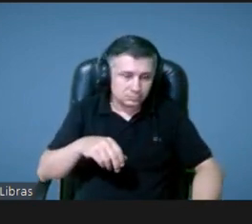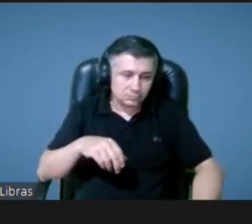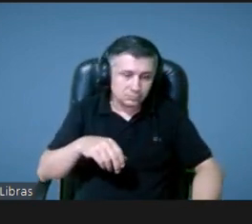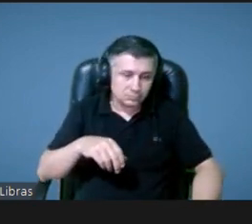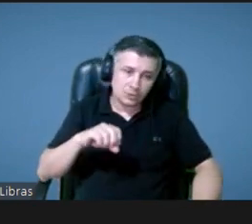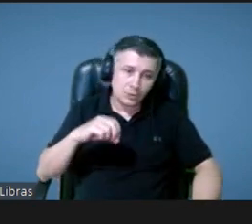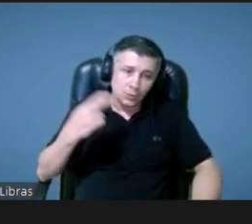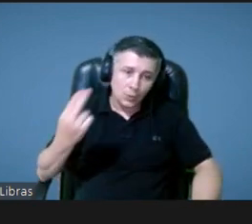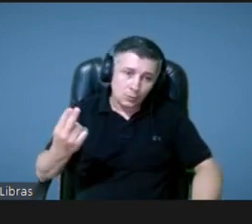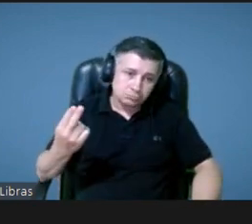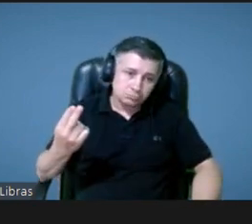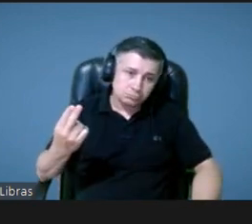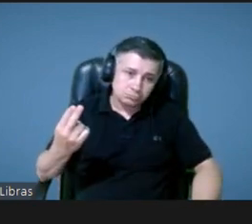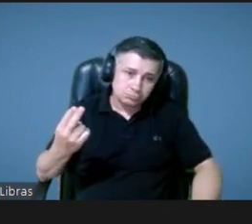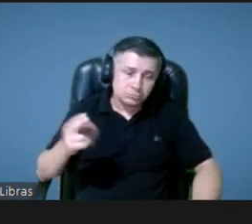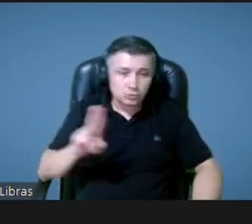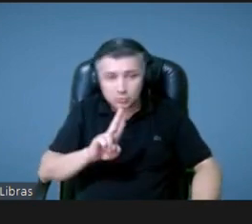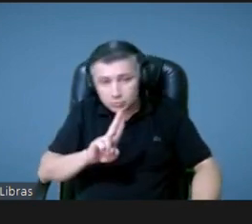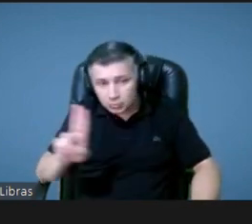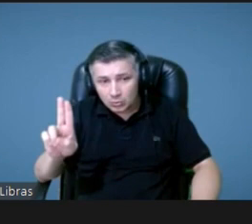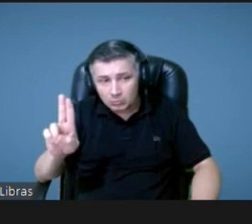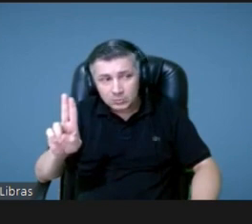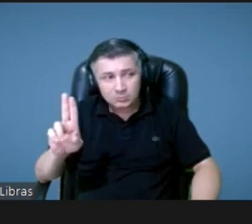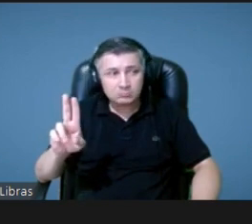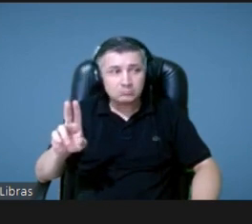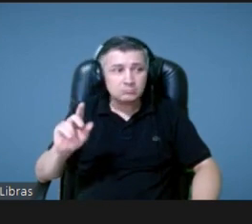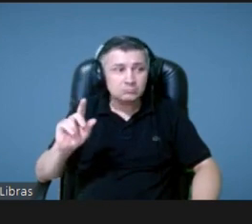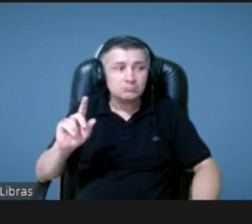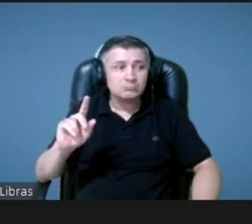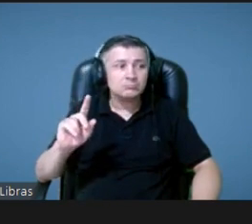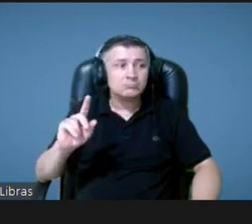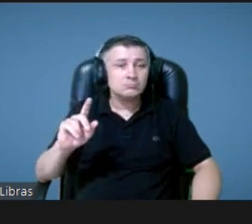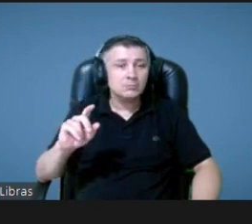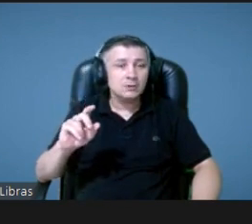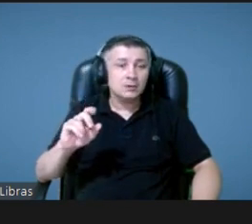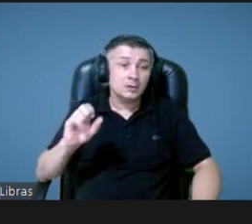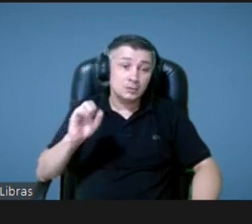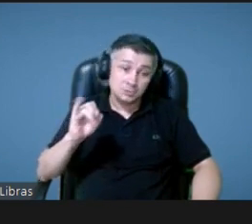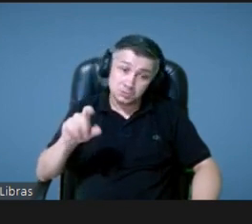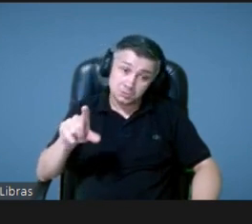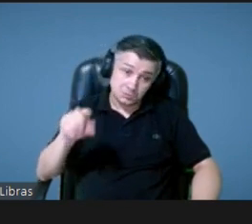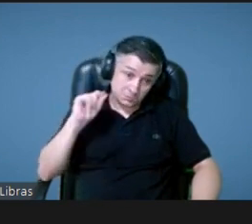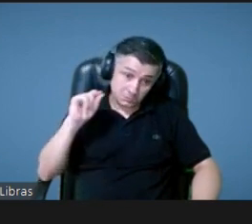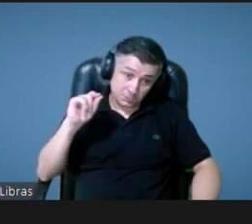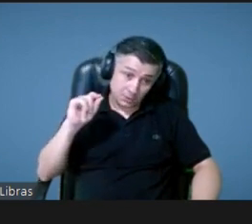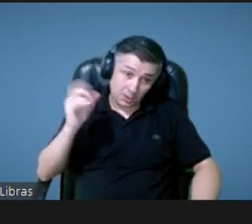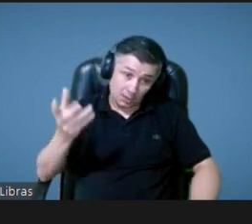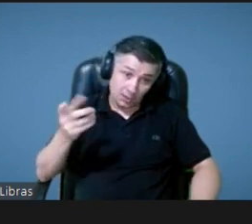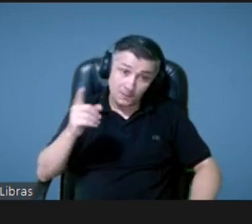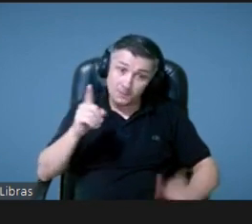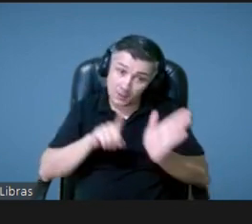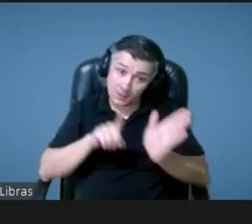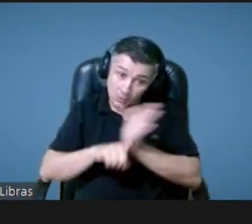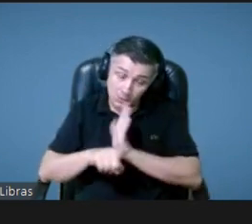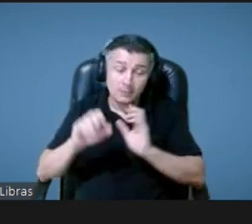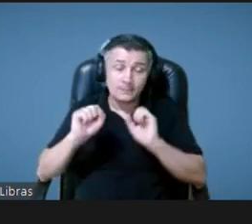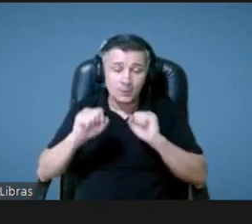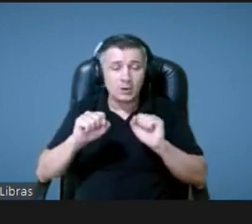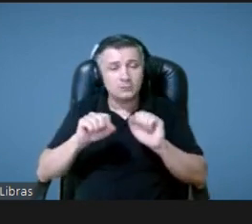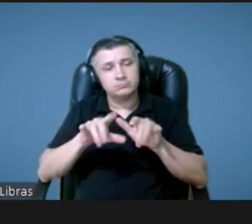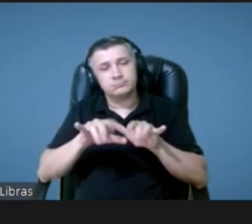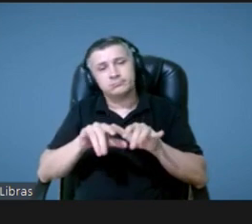live, clicking on raise hand. Please state your name and affiliation. If you